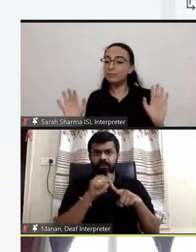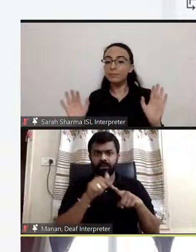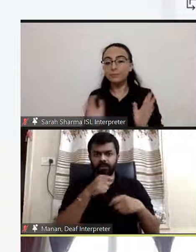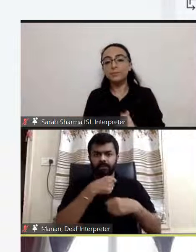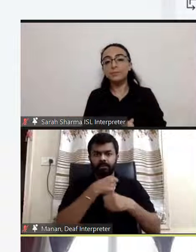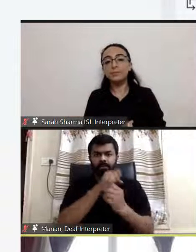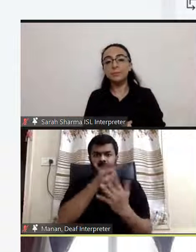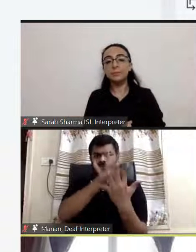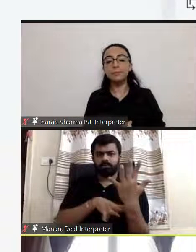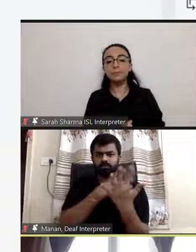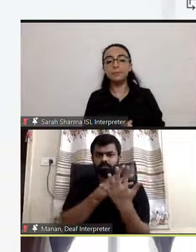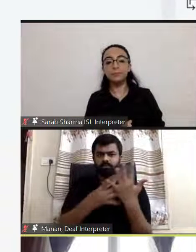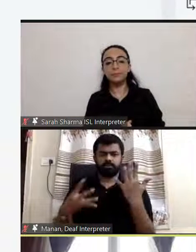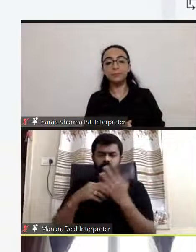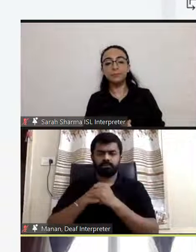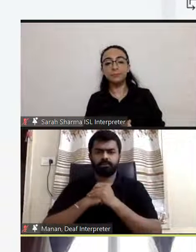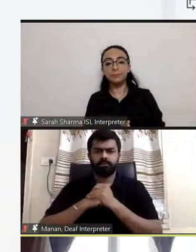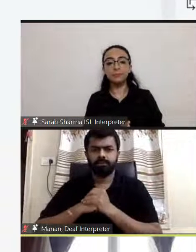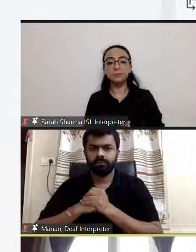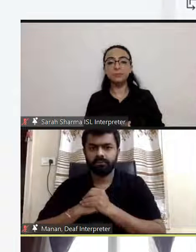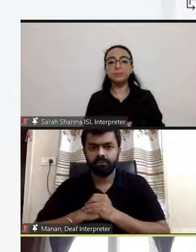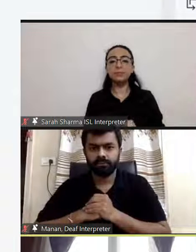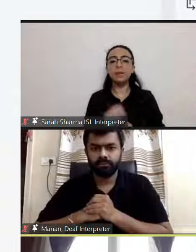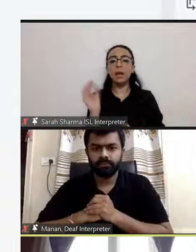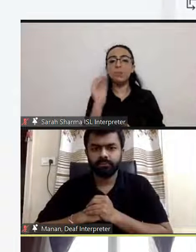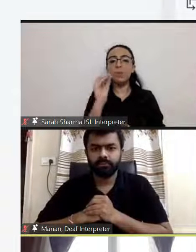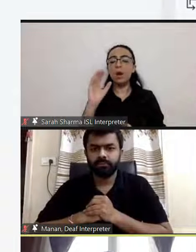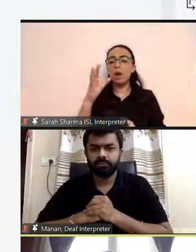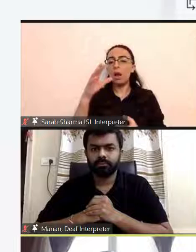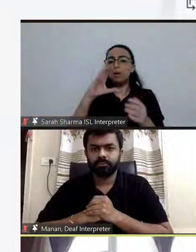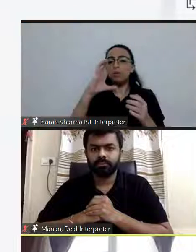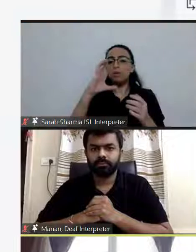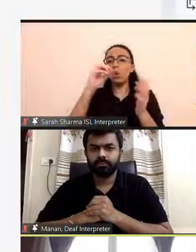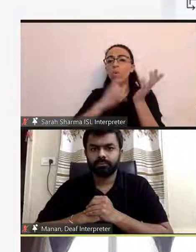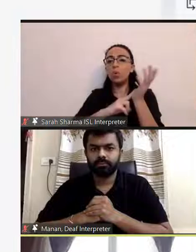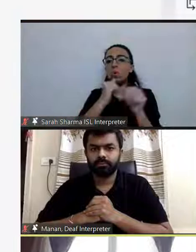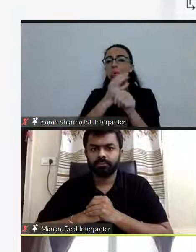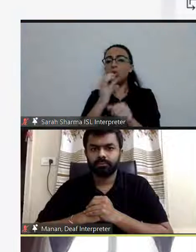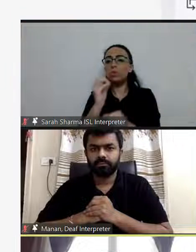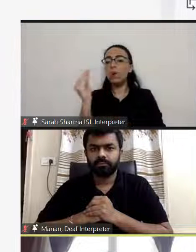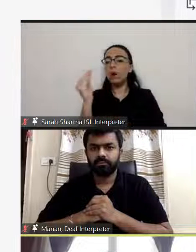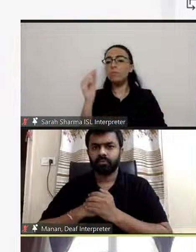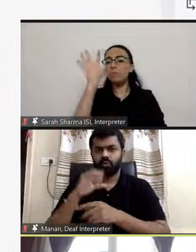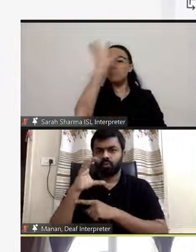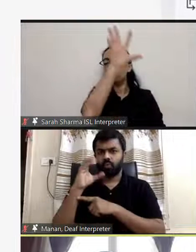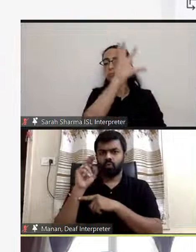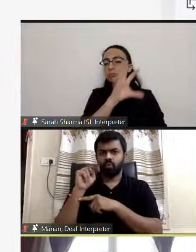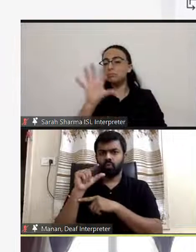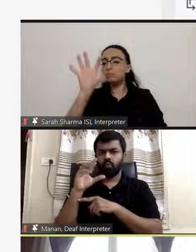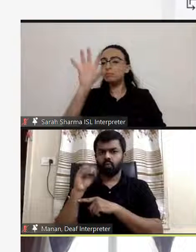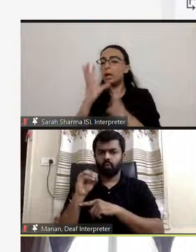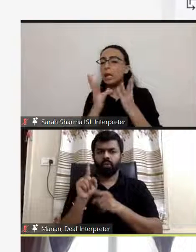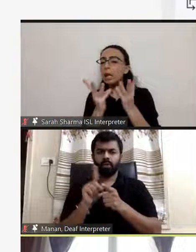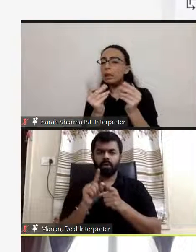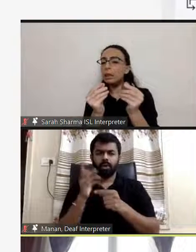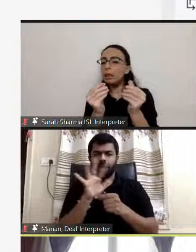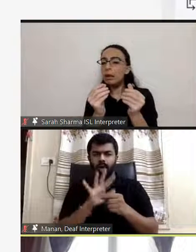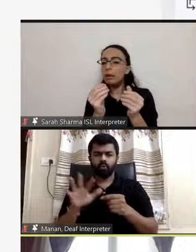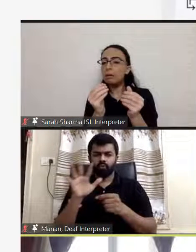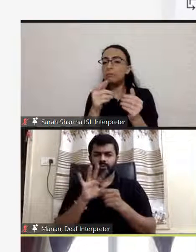And also, how many do we have in the country? I think there should be more than that. This is just the idea in the